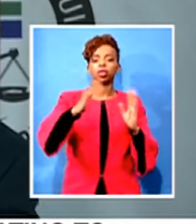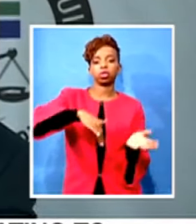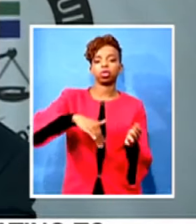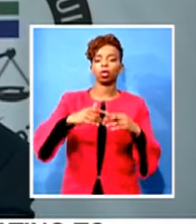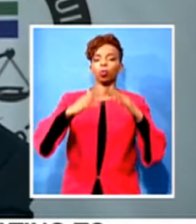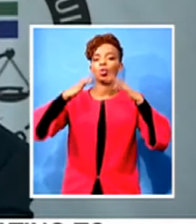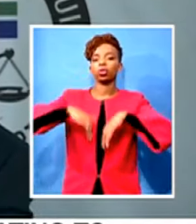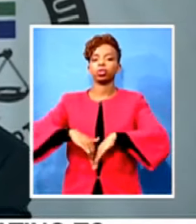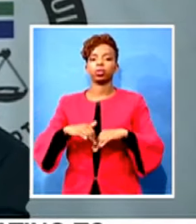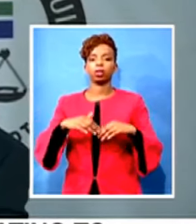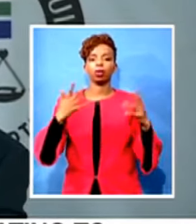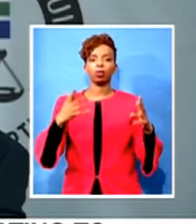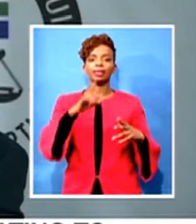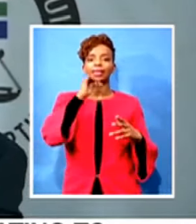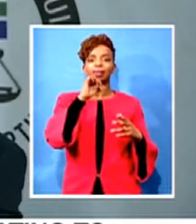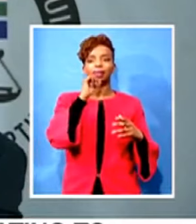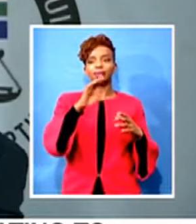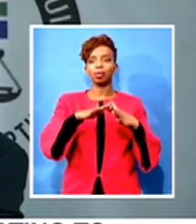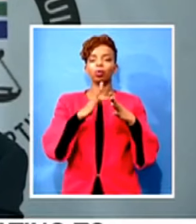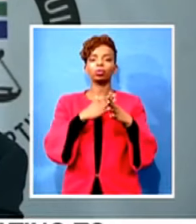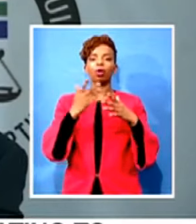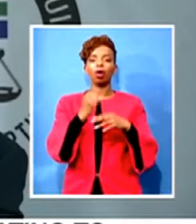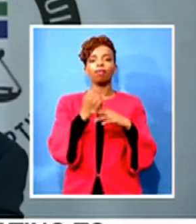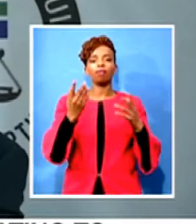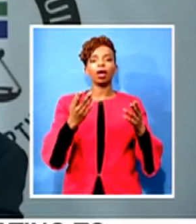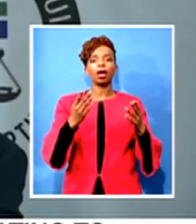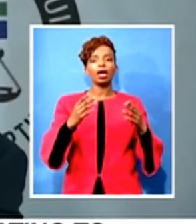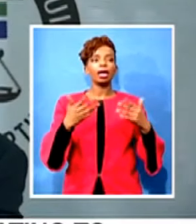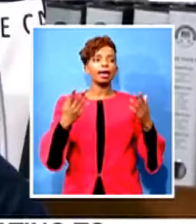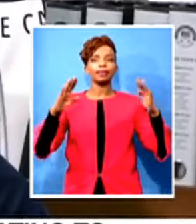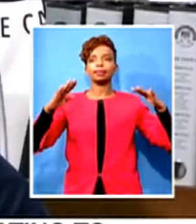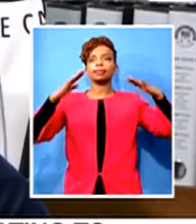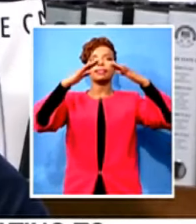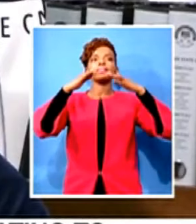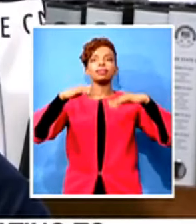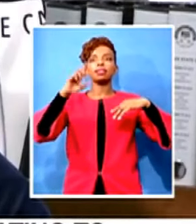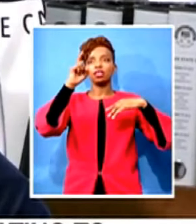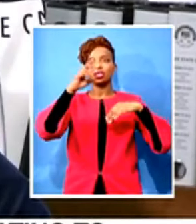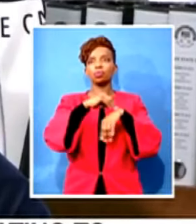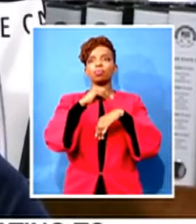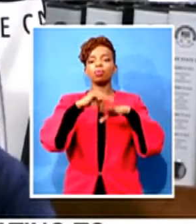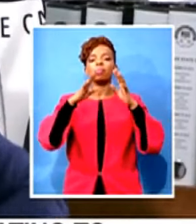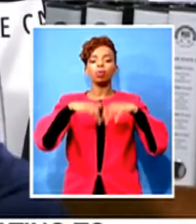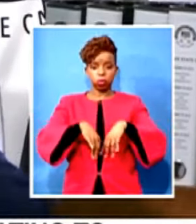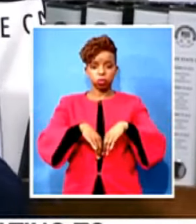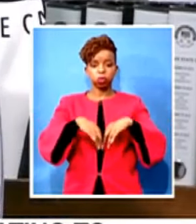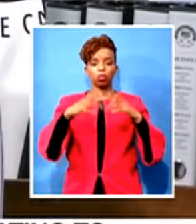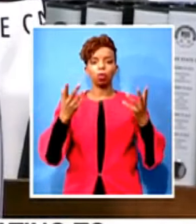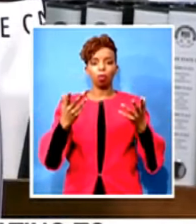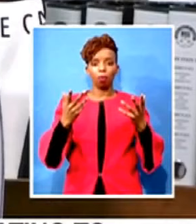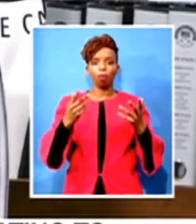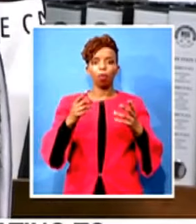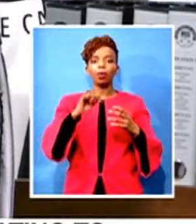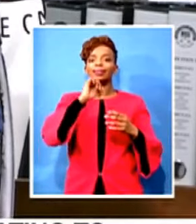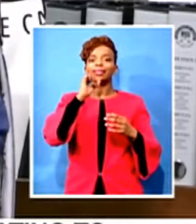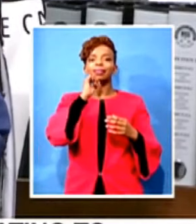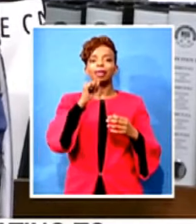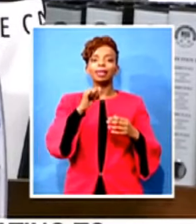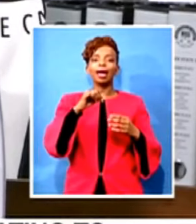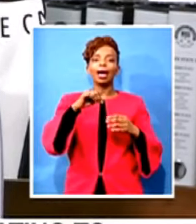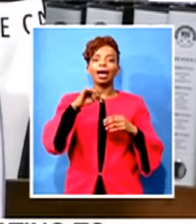asbestos, or it doesn't matter what has caused that condition to happen for purposes of the